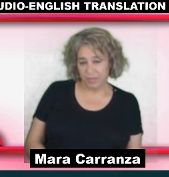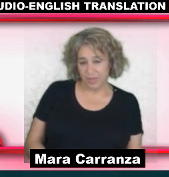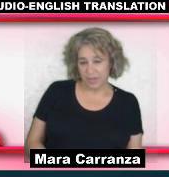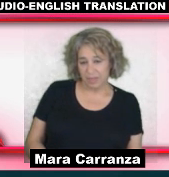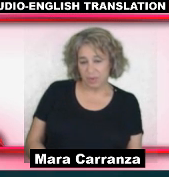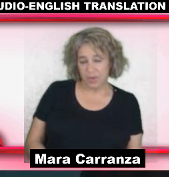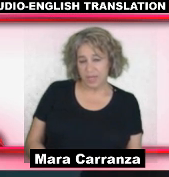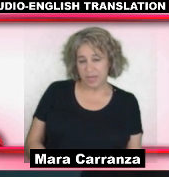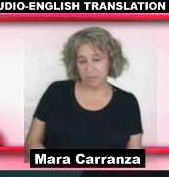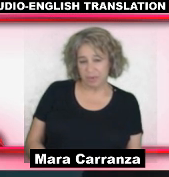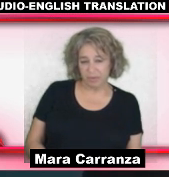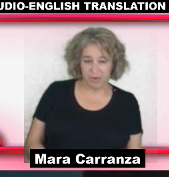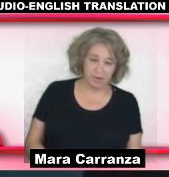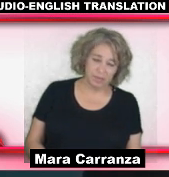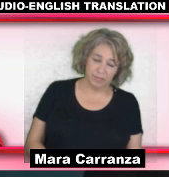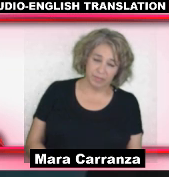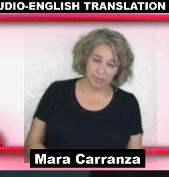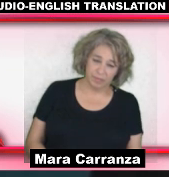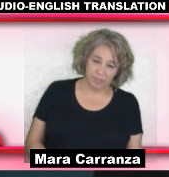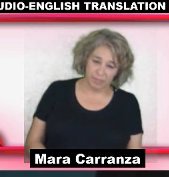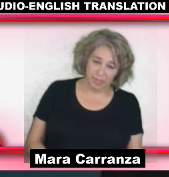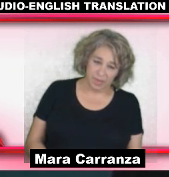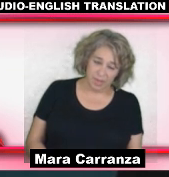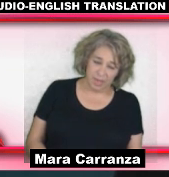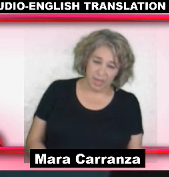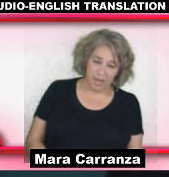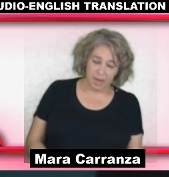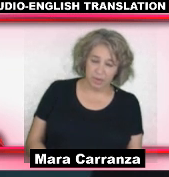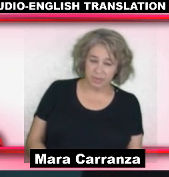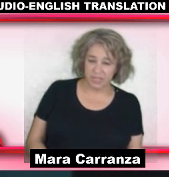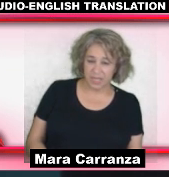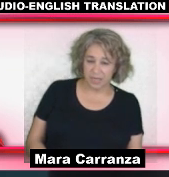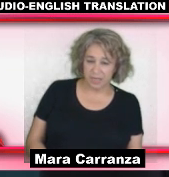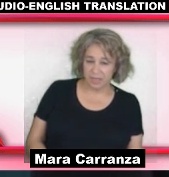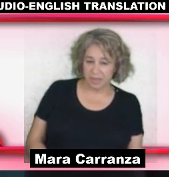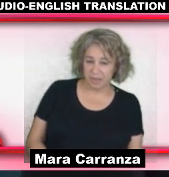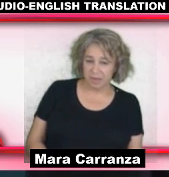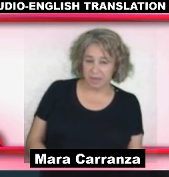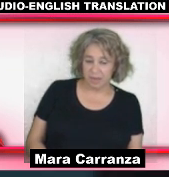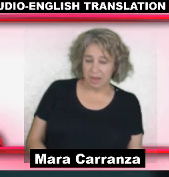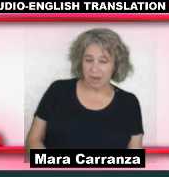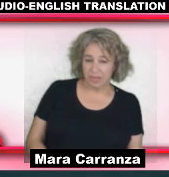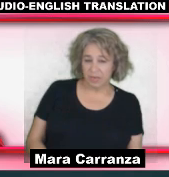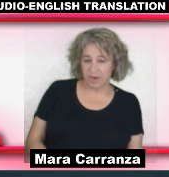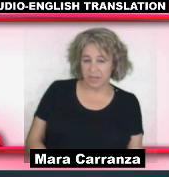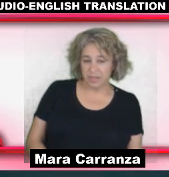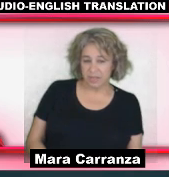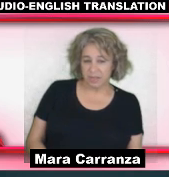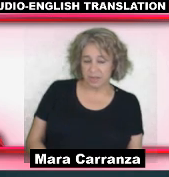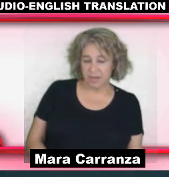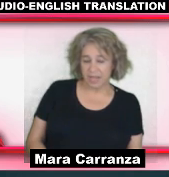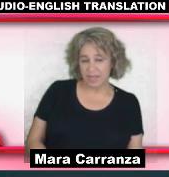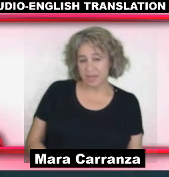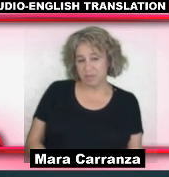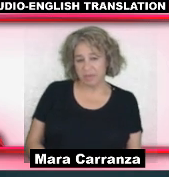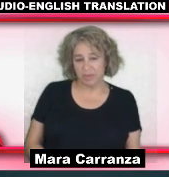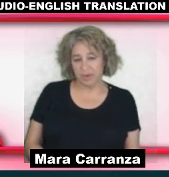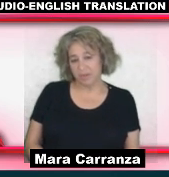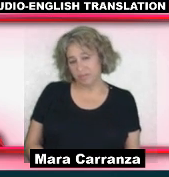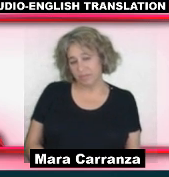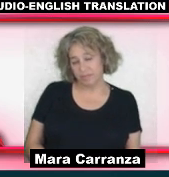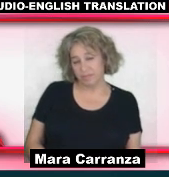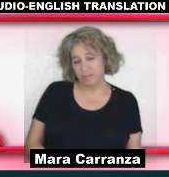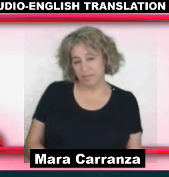era antes, the way they did before, y hubiese yo, and I would have said, autorizado, authorized, like they did